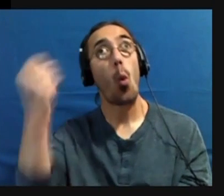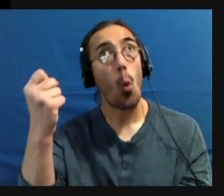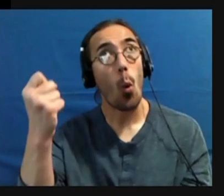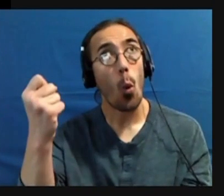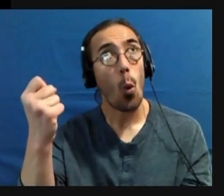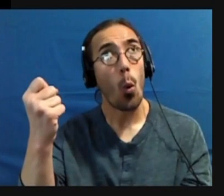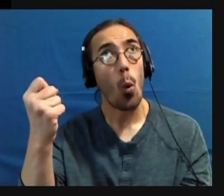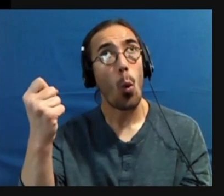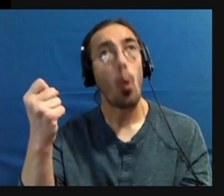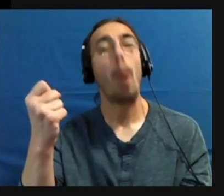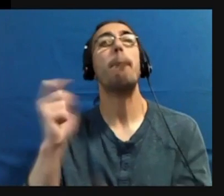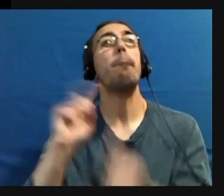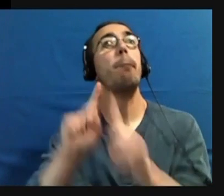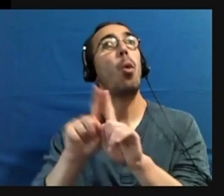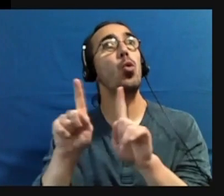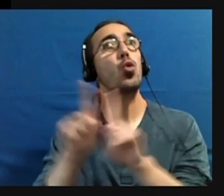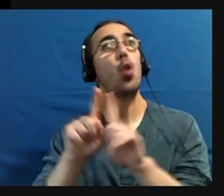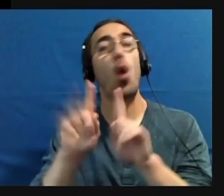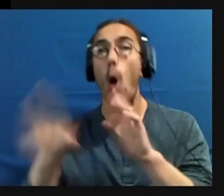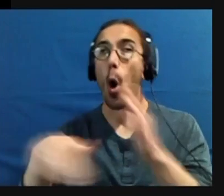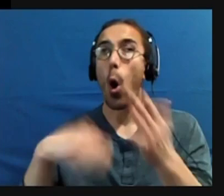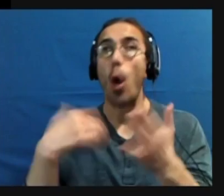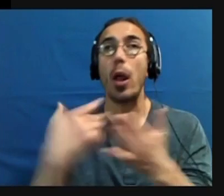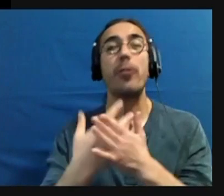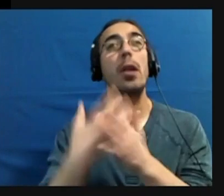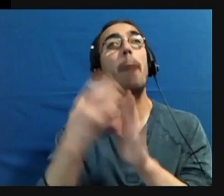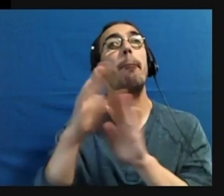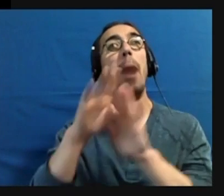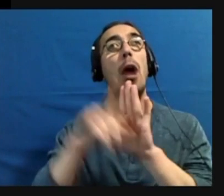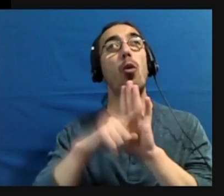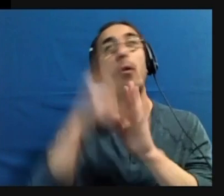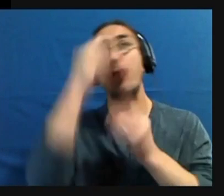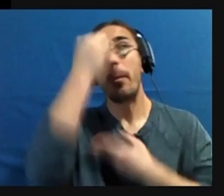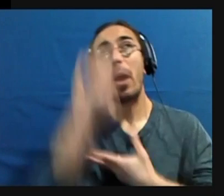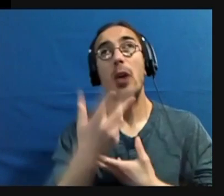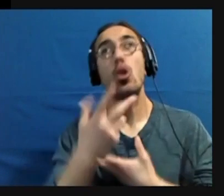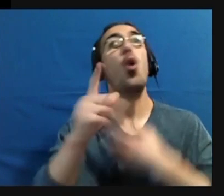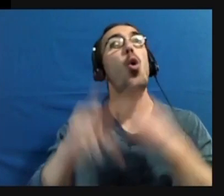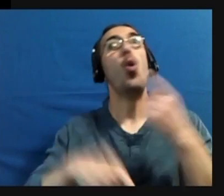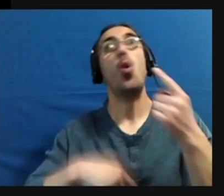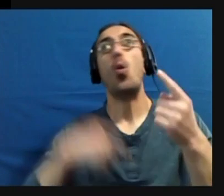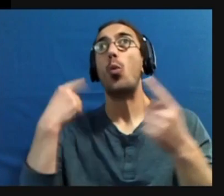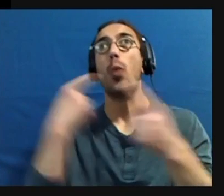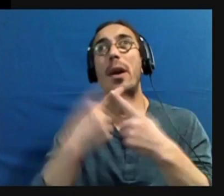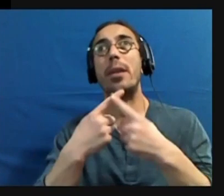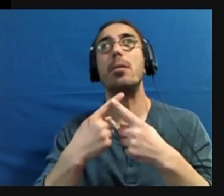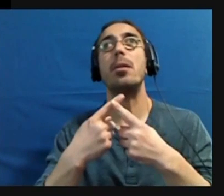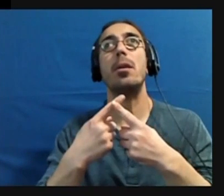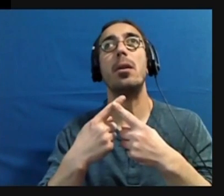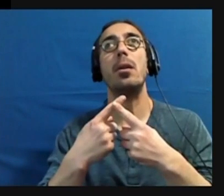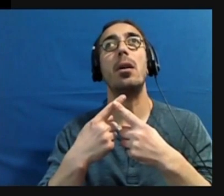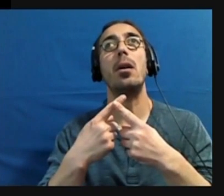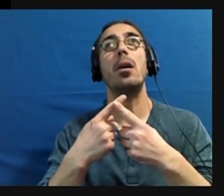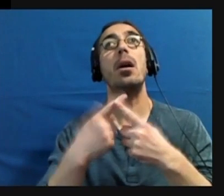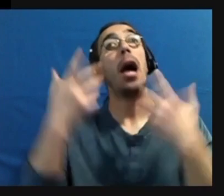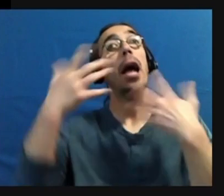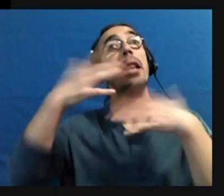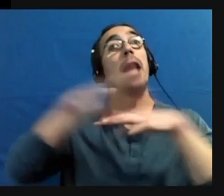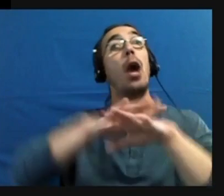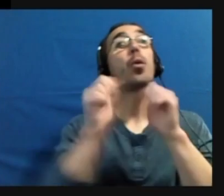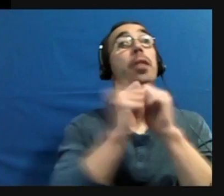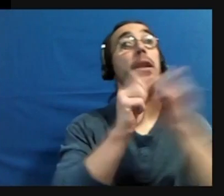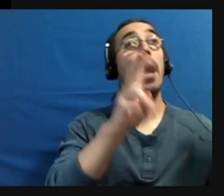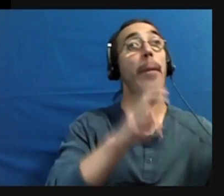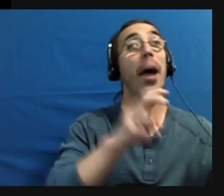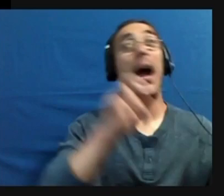taught, but also all of the background information, both when it was in line with the subject matter and when it was